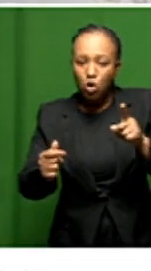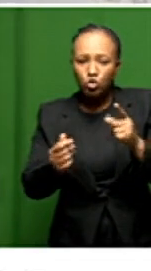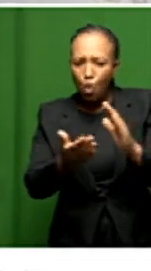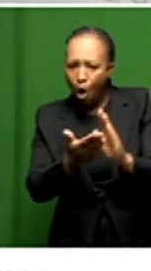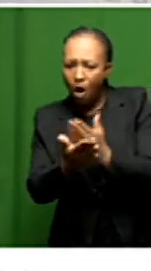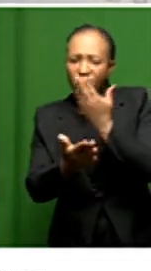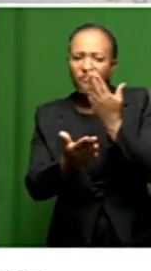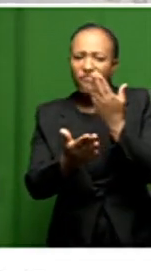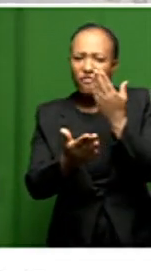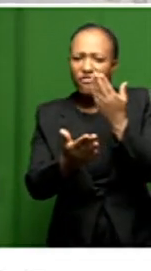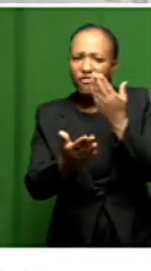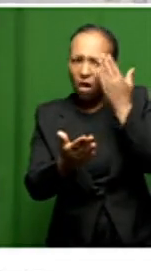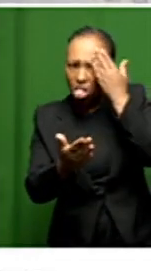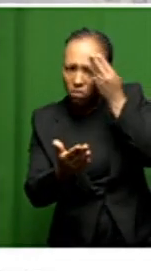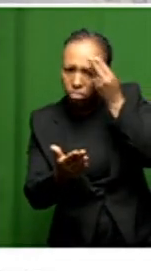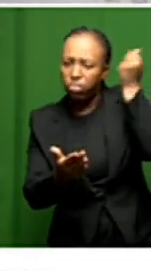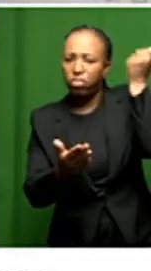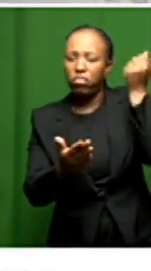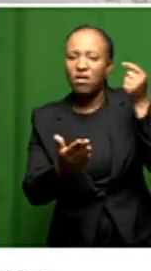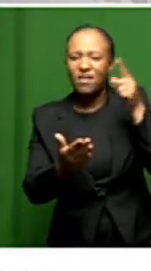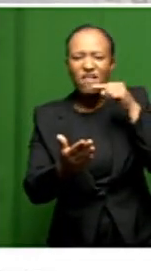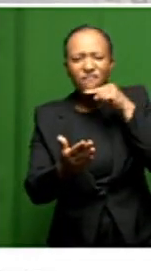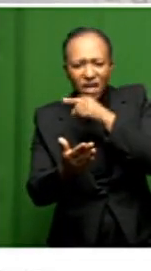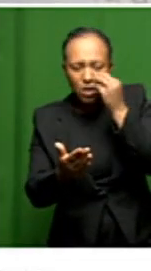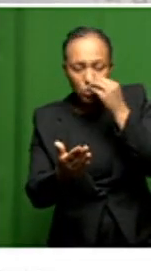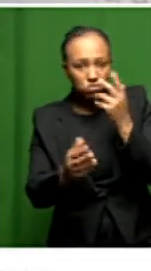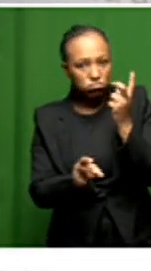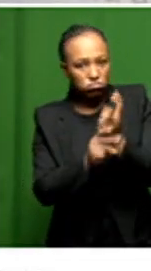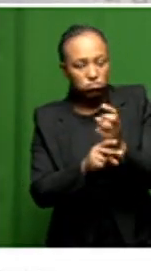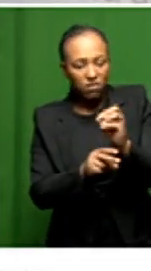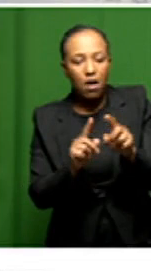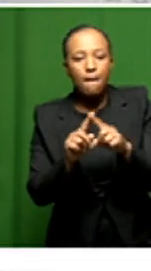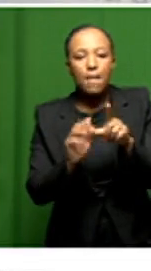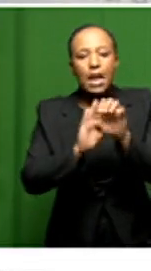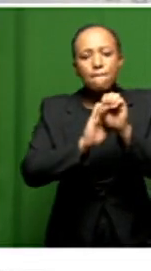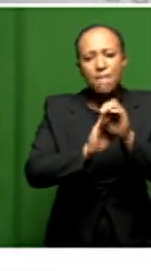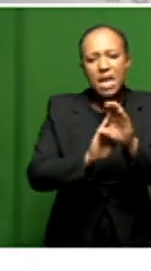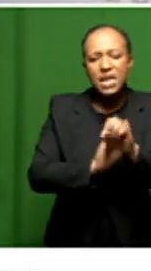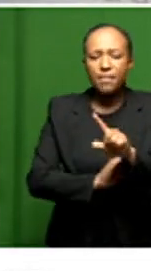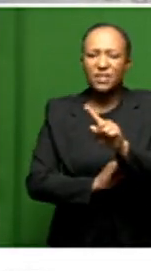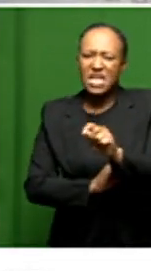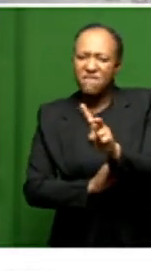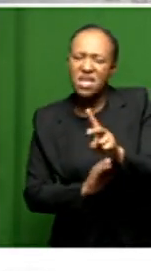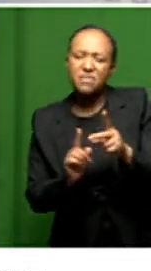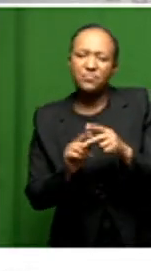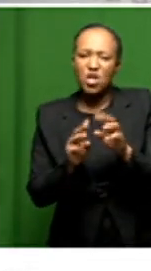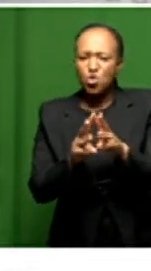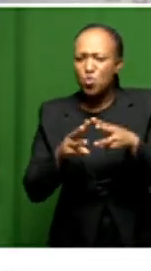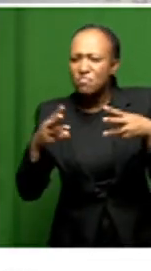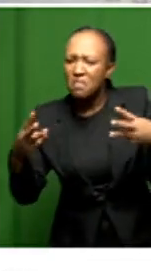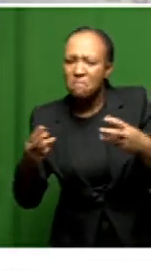And it's all of us as South Africans, particularly media, as well as those who are working in the